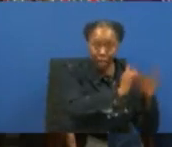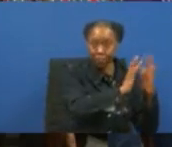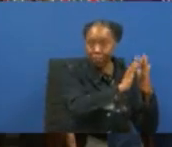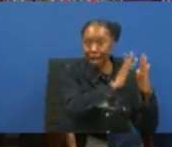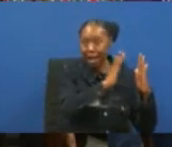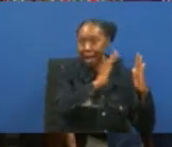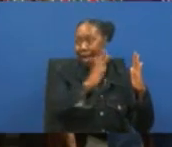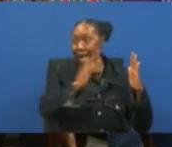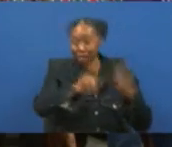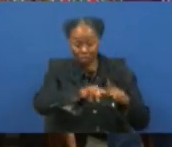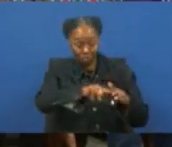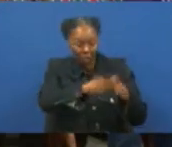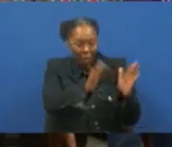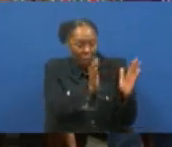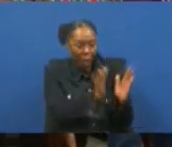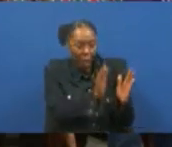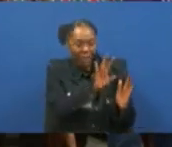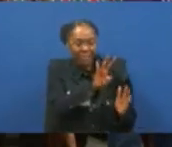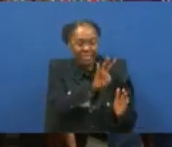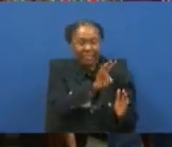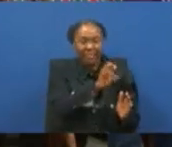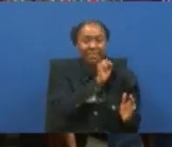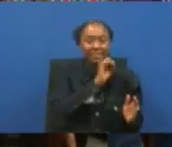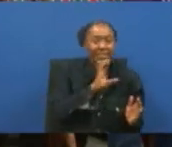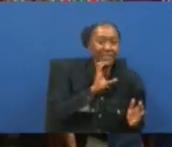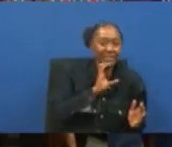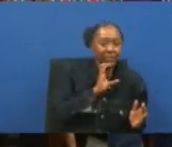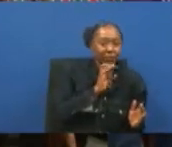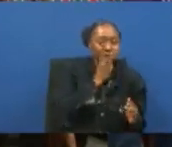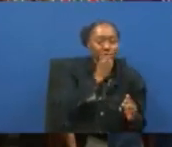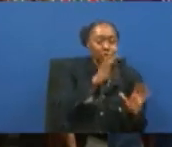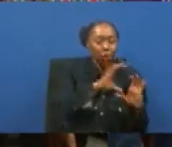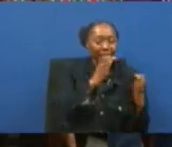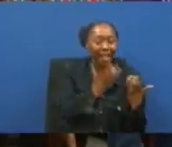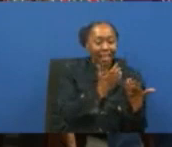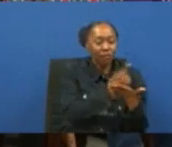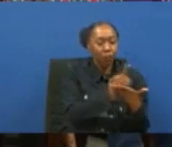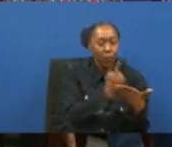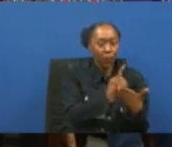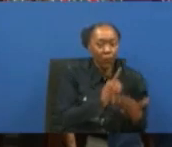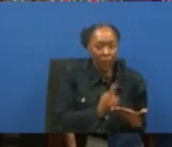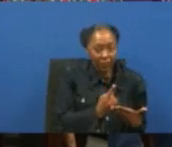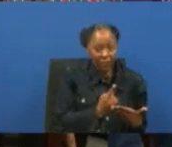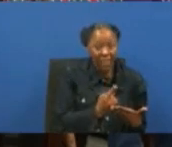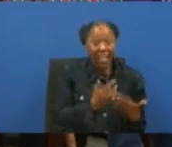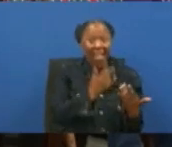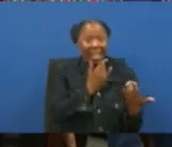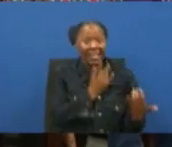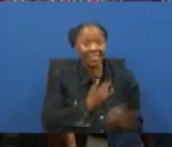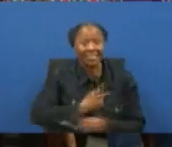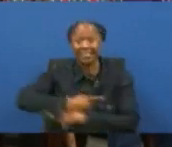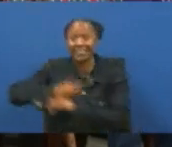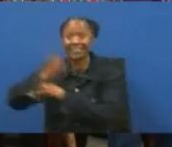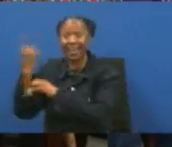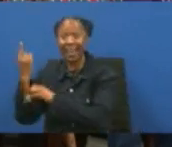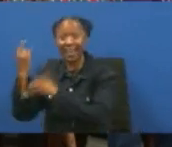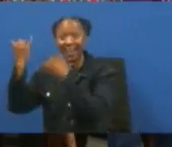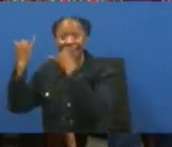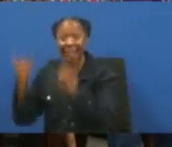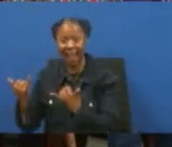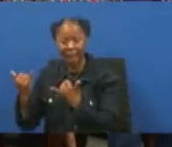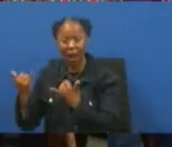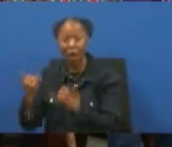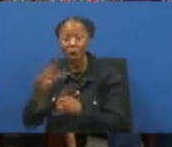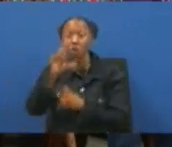seven seniors and two classes a week, and now she provides 20 hours